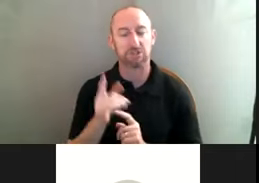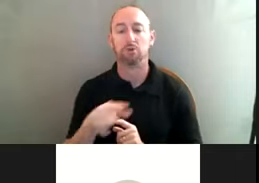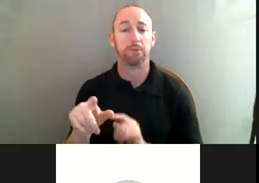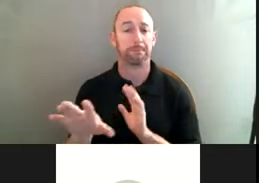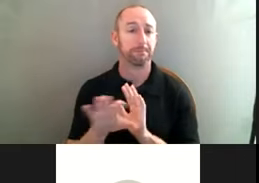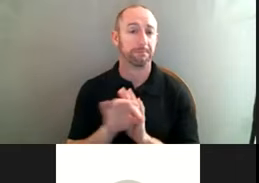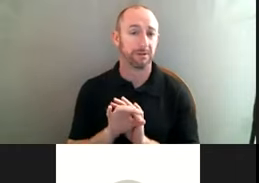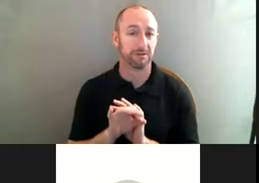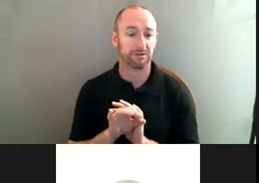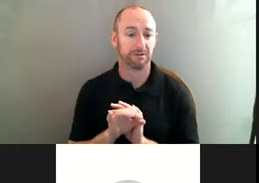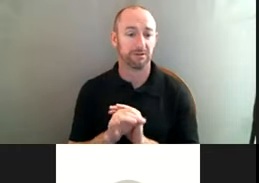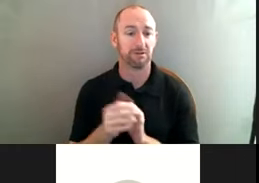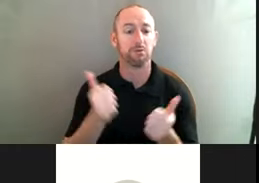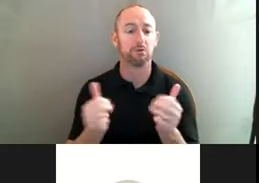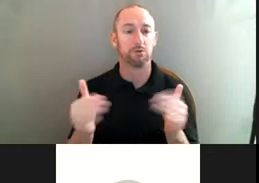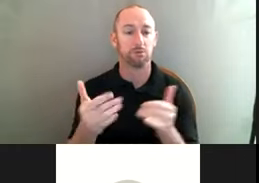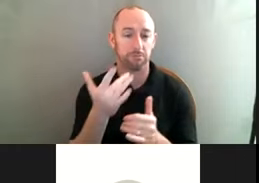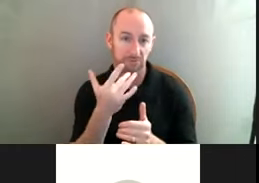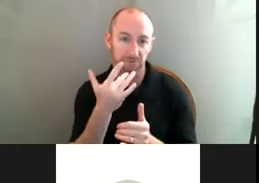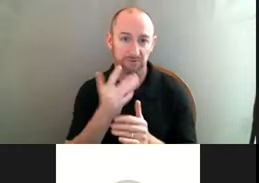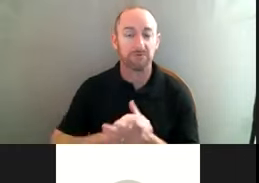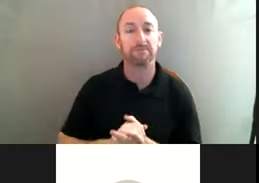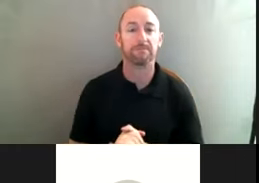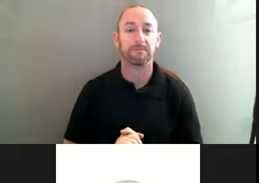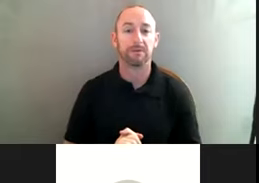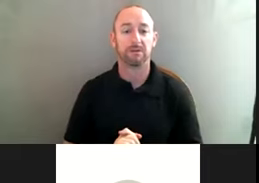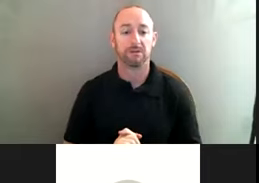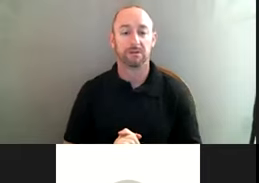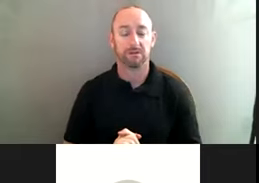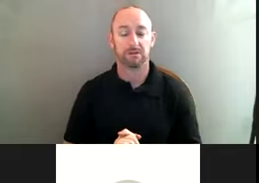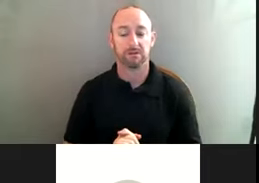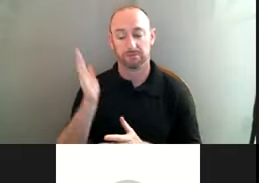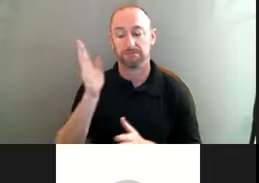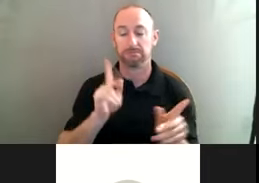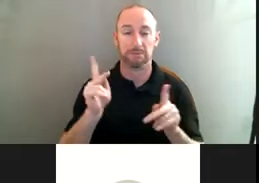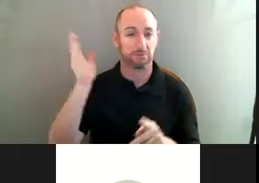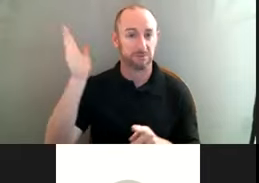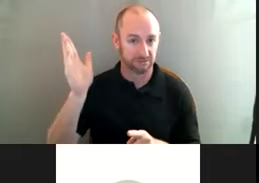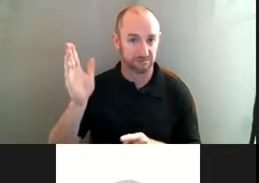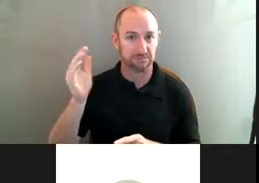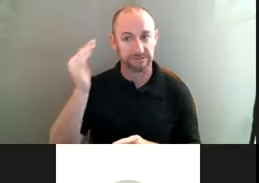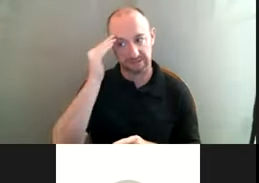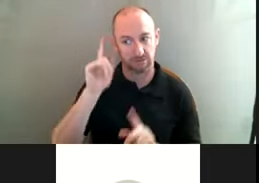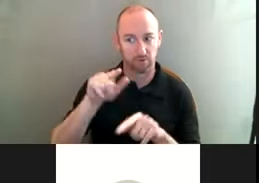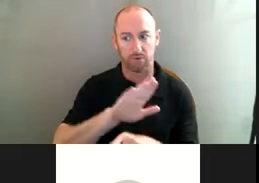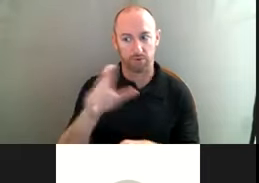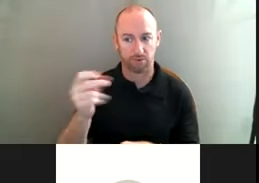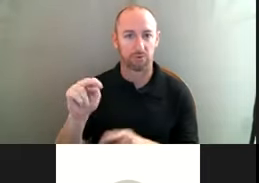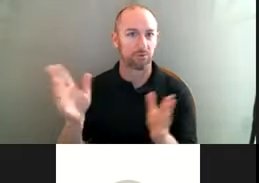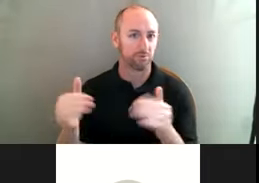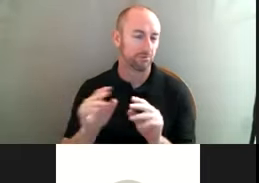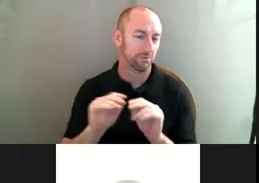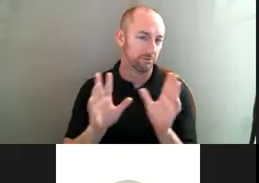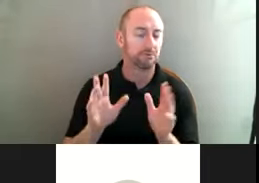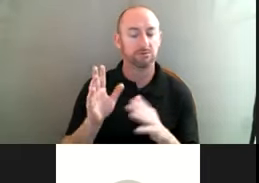which room you go to. If the poster presenters can, they definitely need to go to their room and they'll share